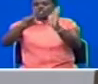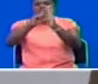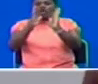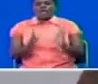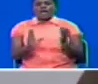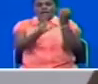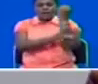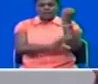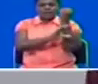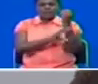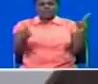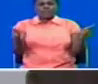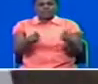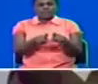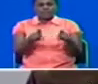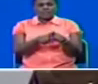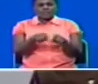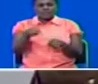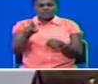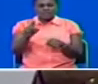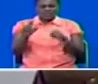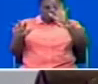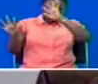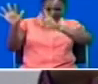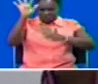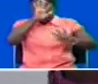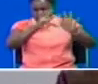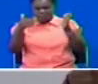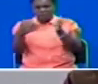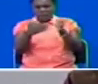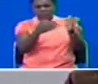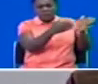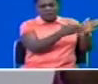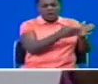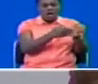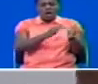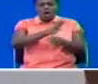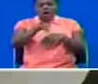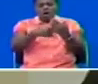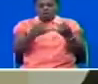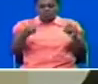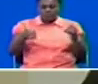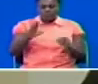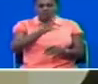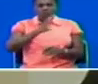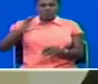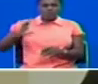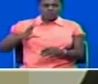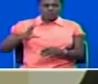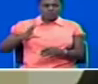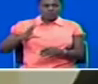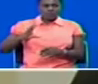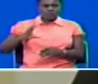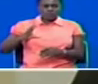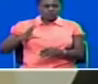He has all the networks to frustrate the efforts of the commissions. This is what has kept Kenya